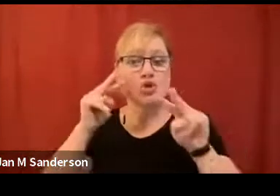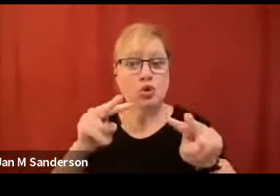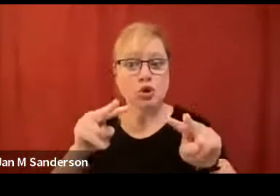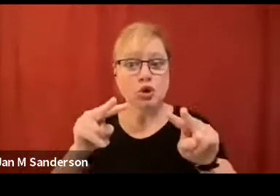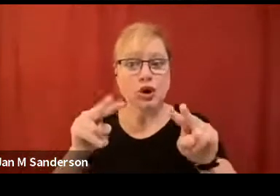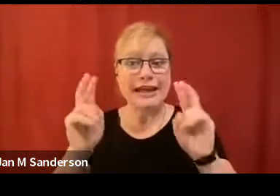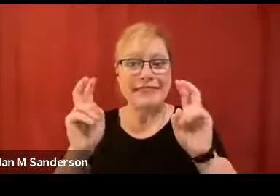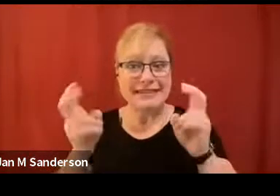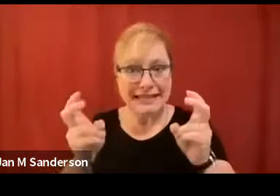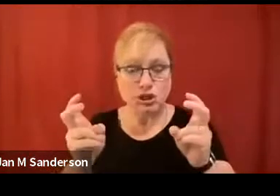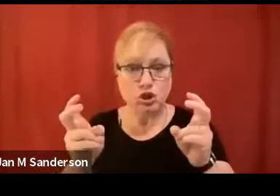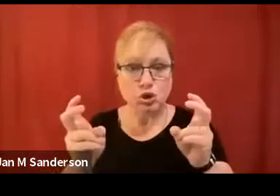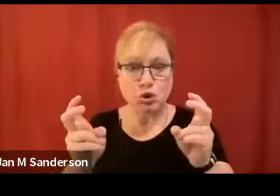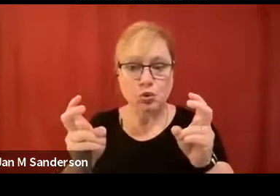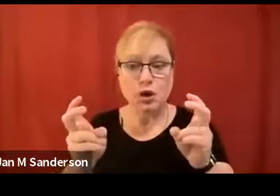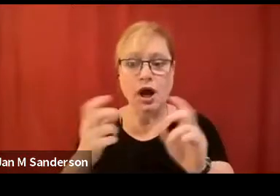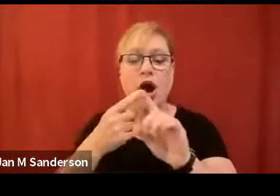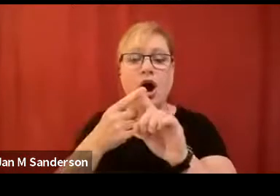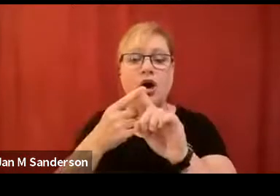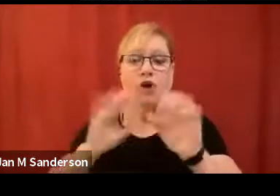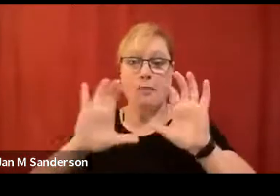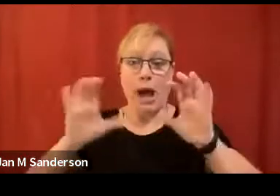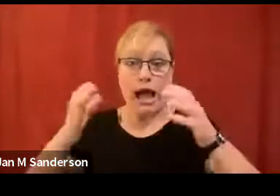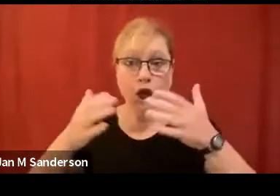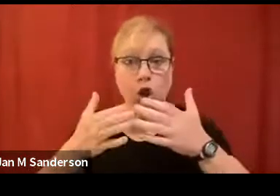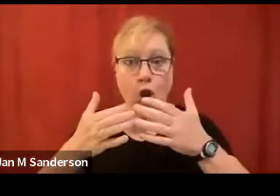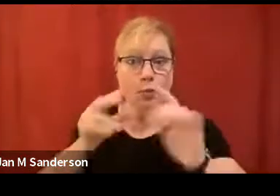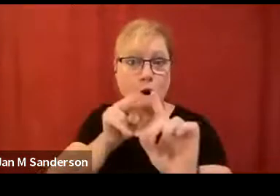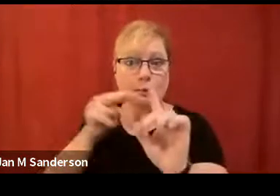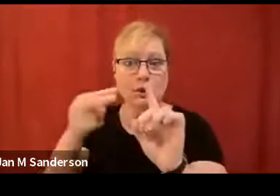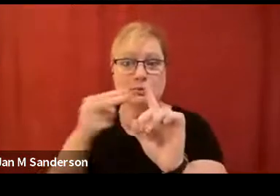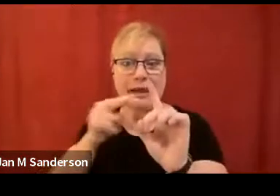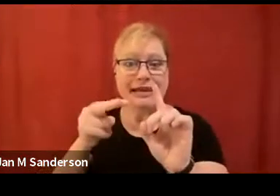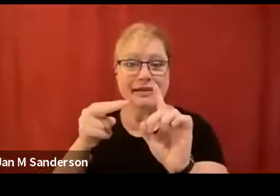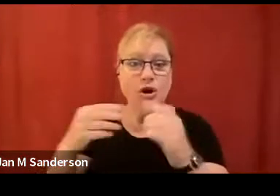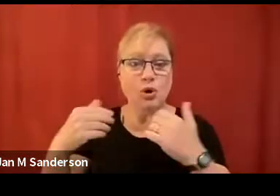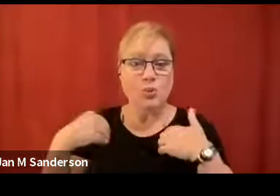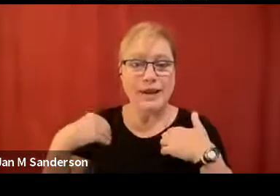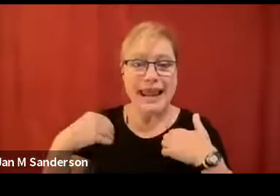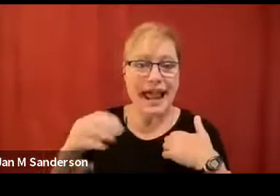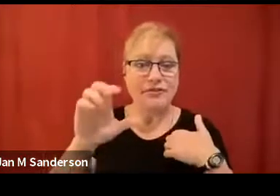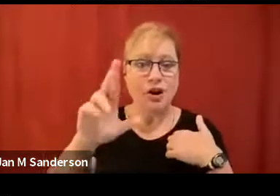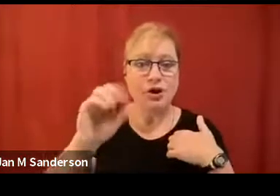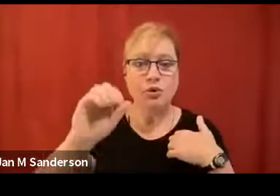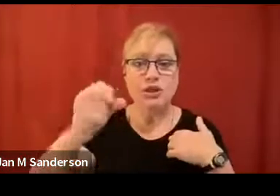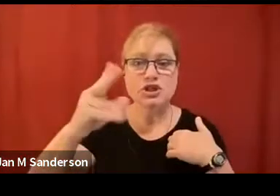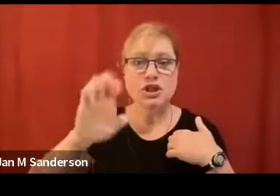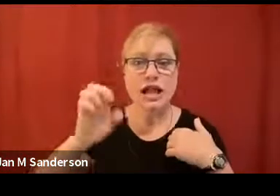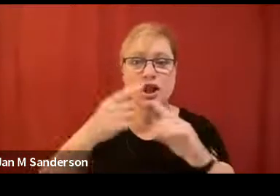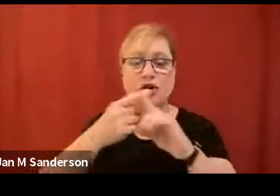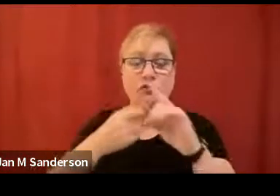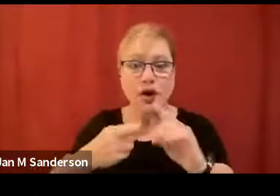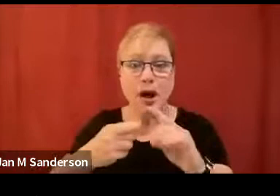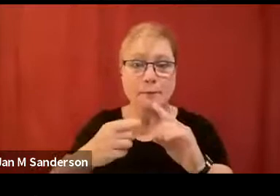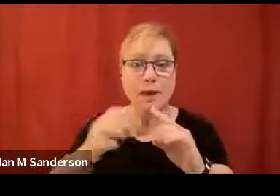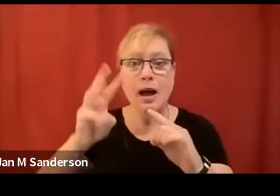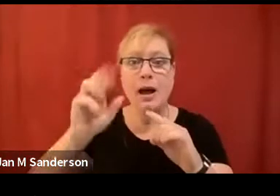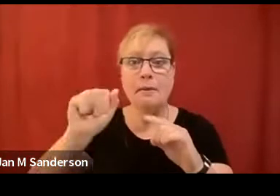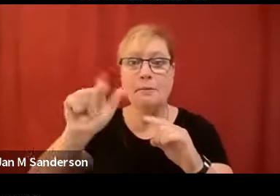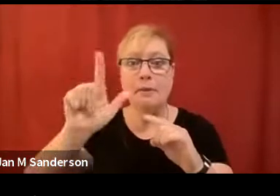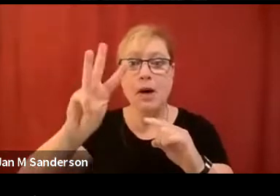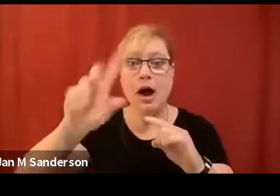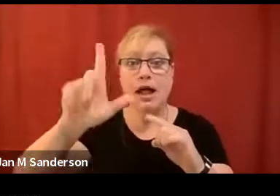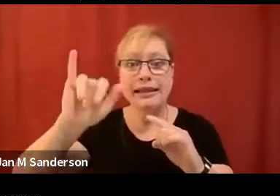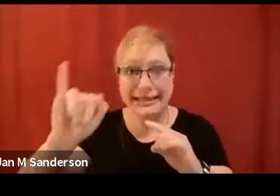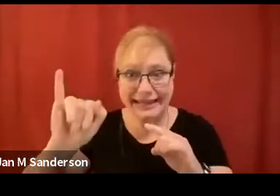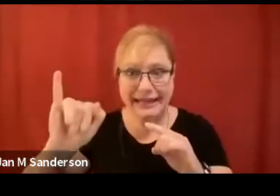way from, a global scale. We have Croshelle joining us from Mali and Melissa, who thinks about these issues